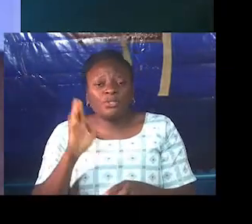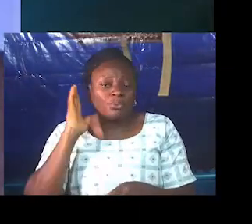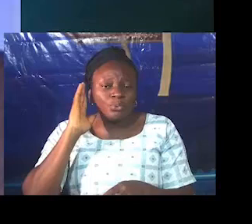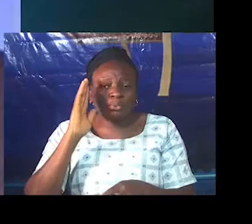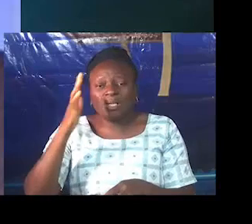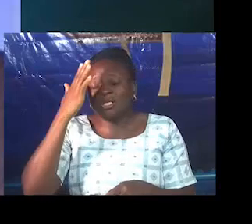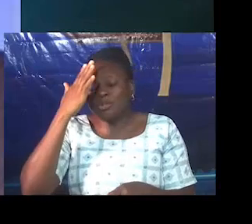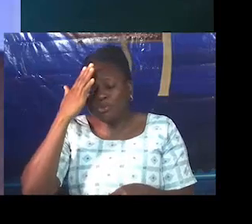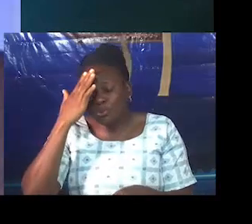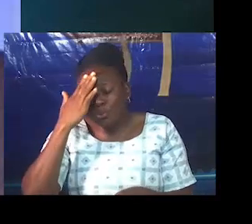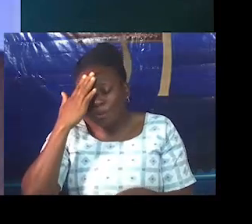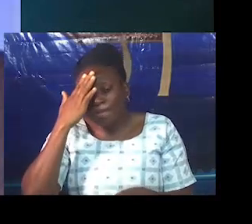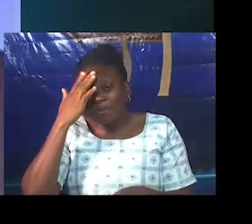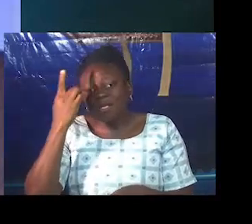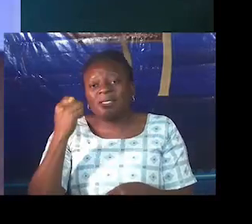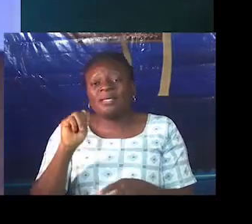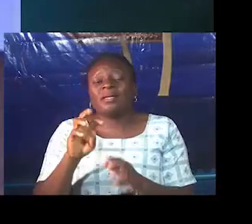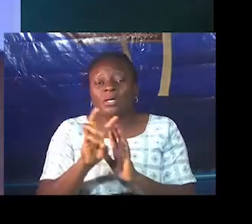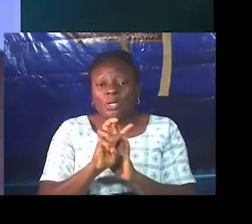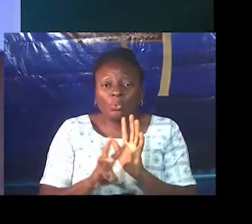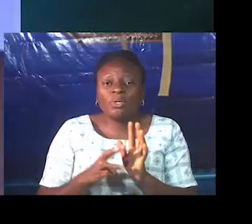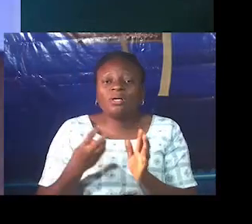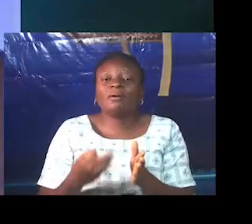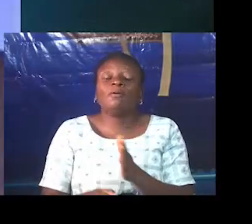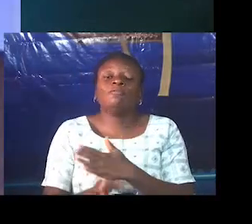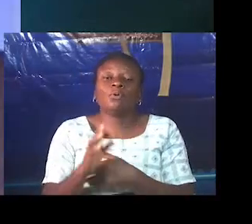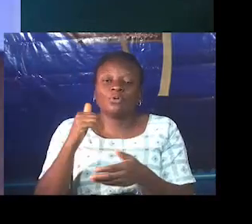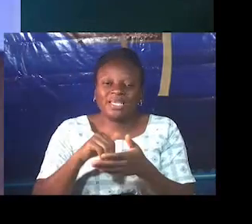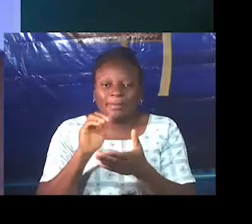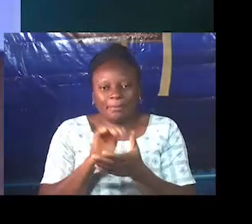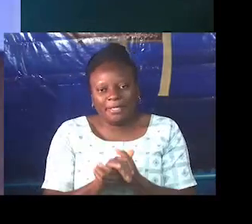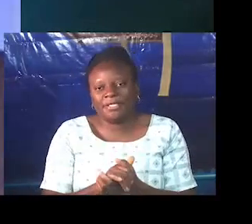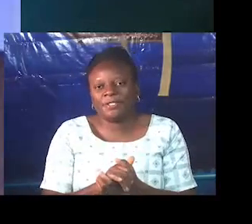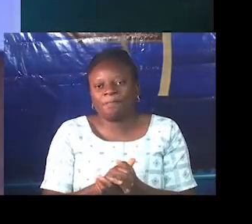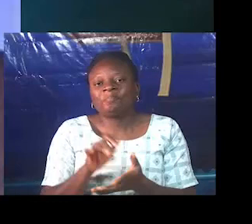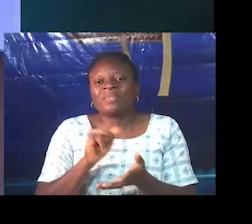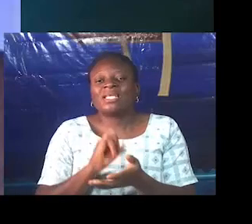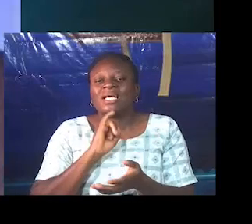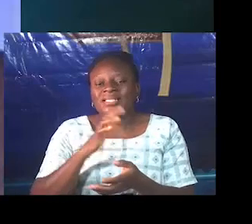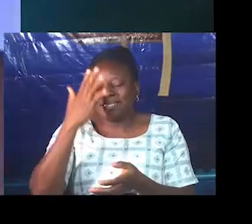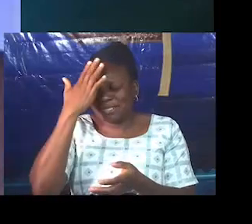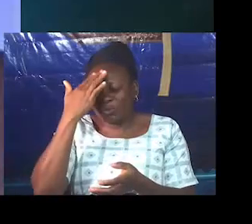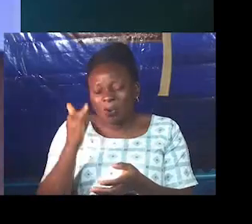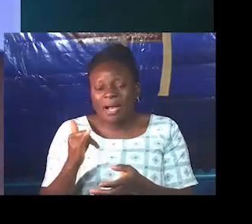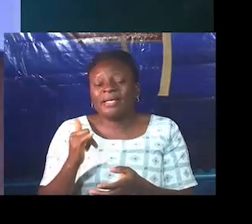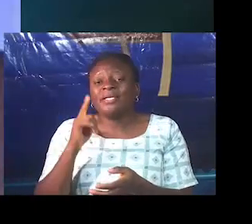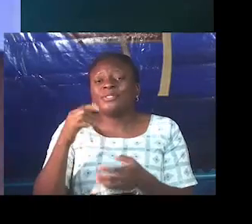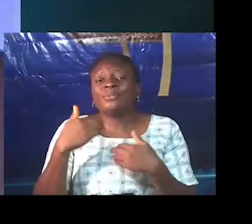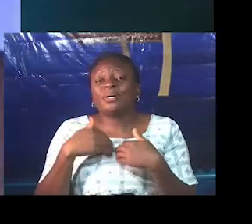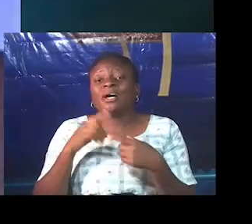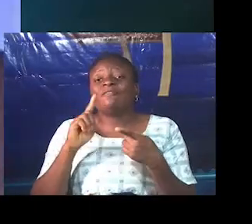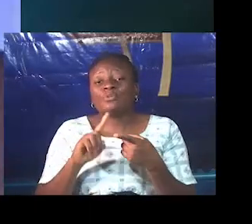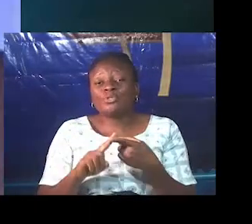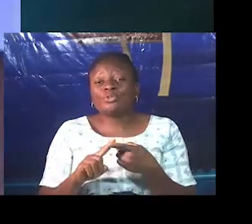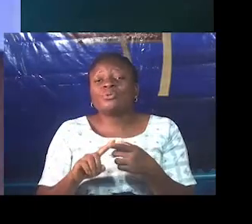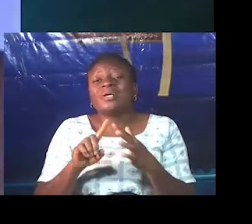start, you know, walking by the leading of the Holy Spirit in little things. Don't let it be because marriage